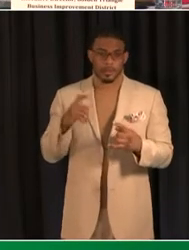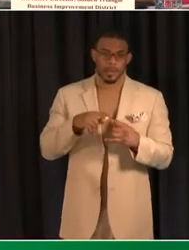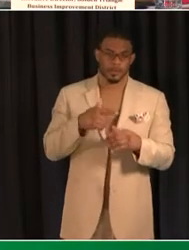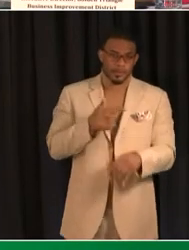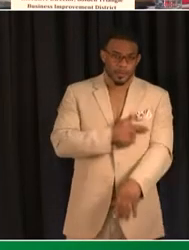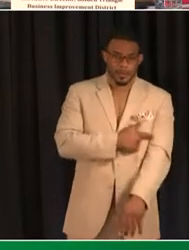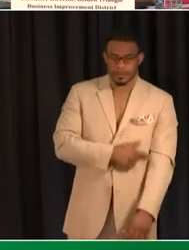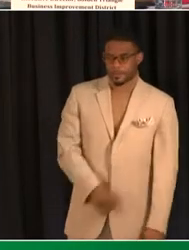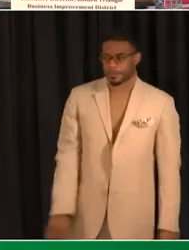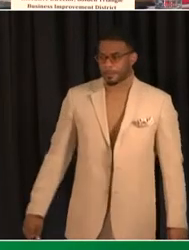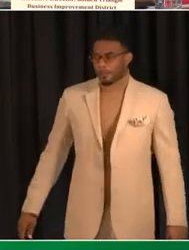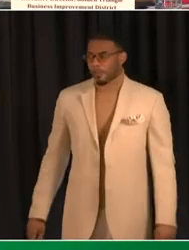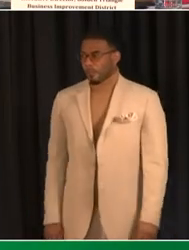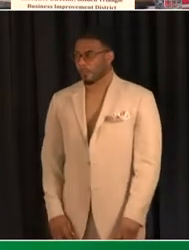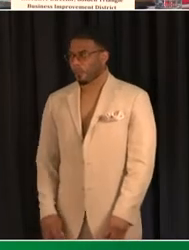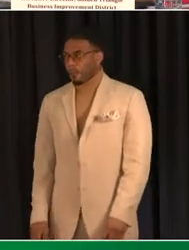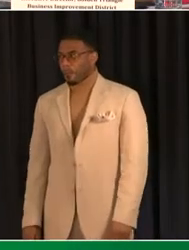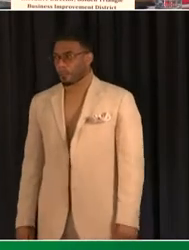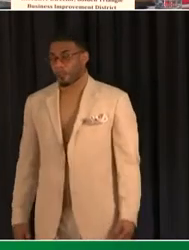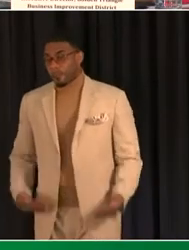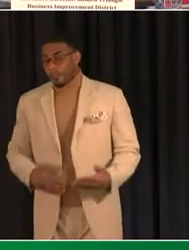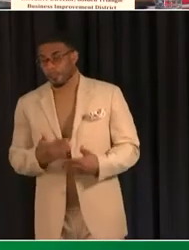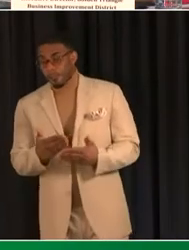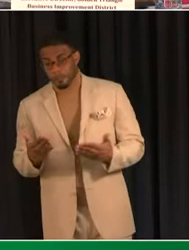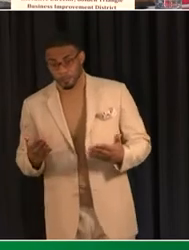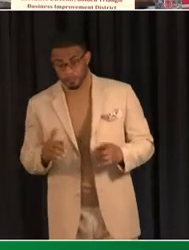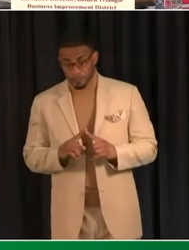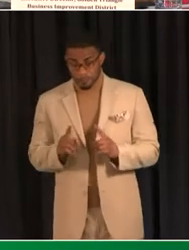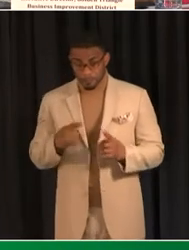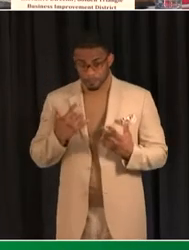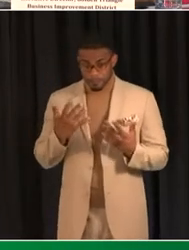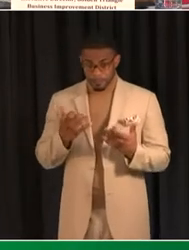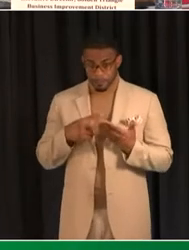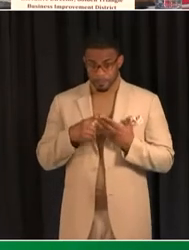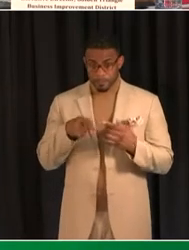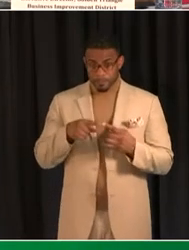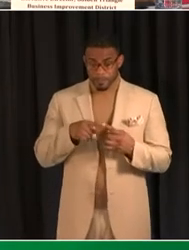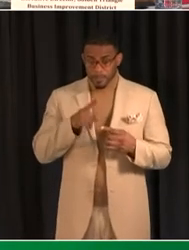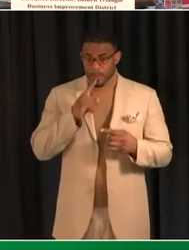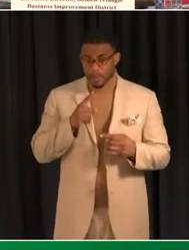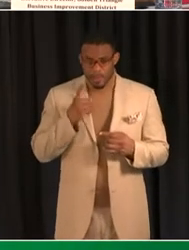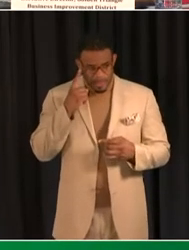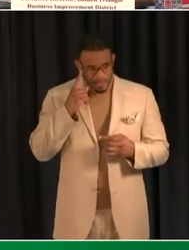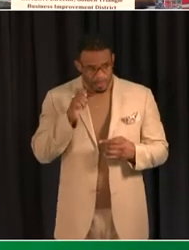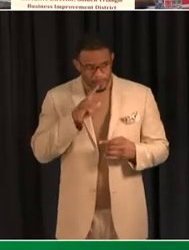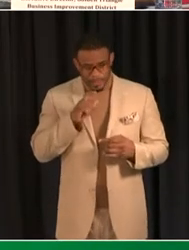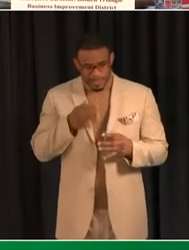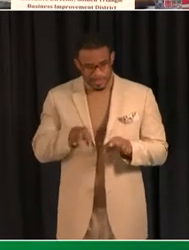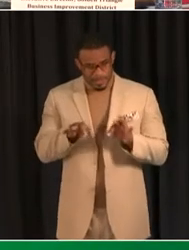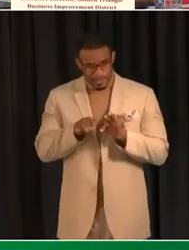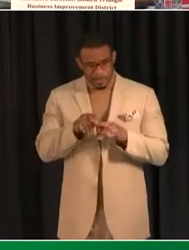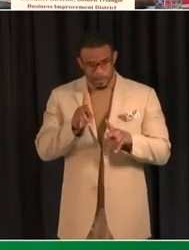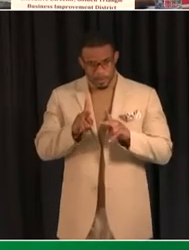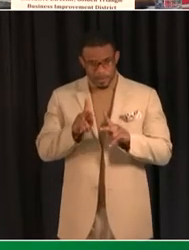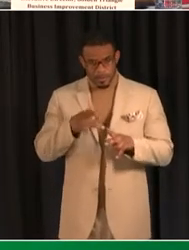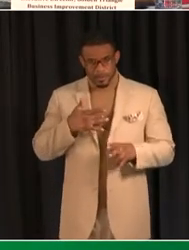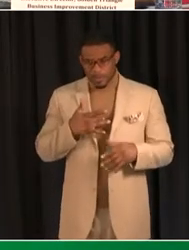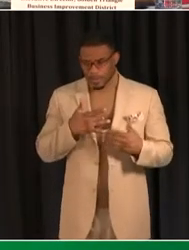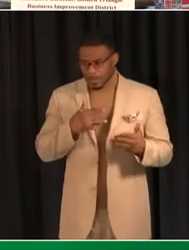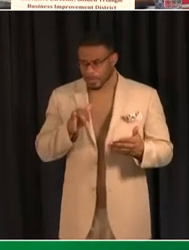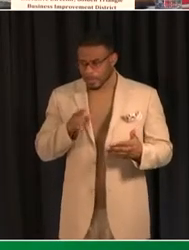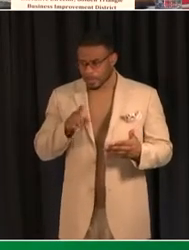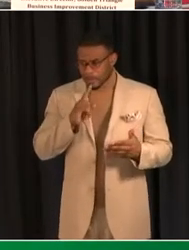to vaccines. The next thing, however, that I want to talk about is, I think, going to be critical to